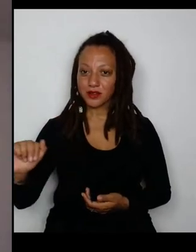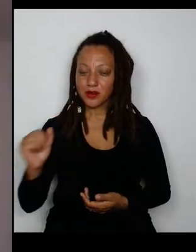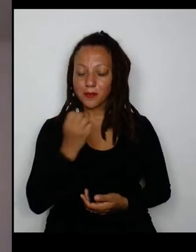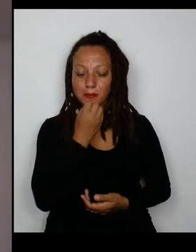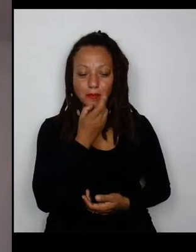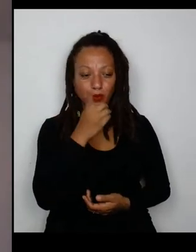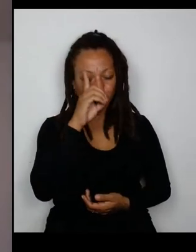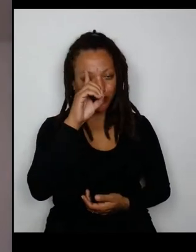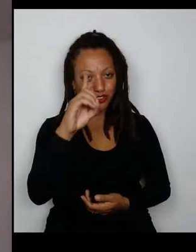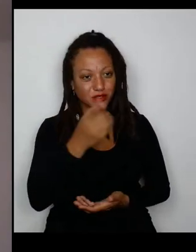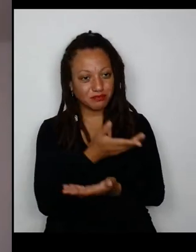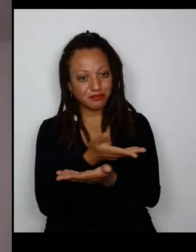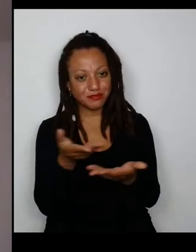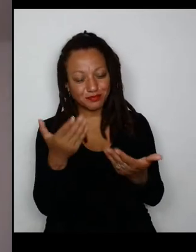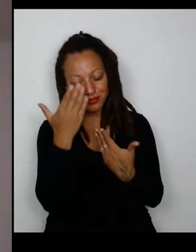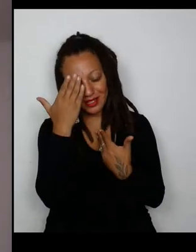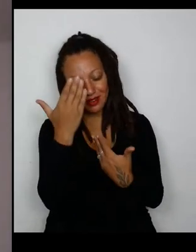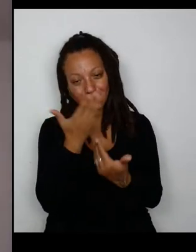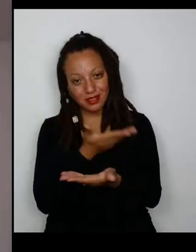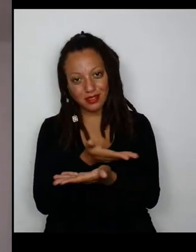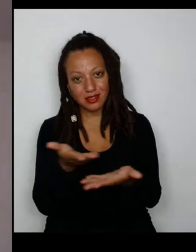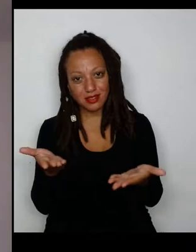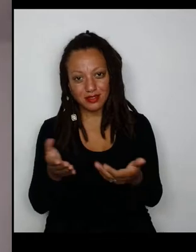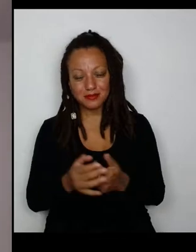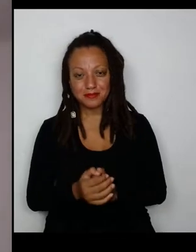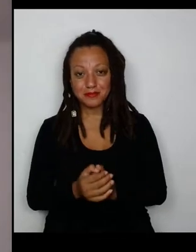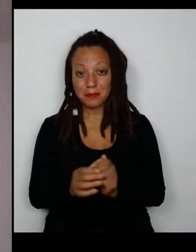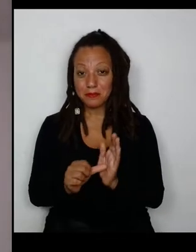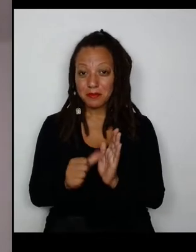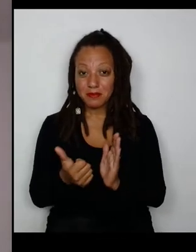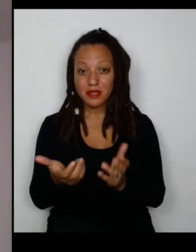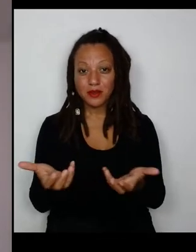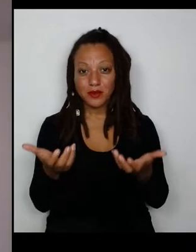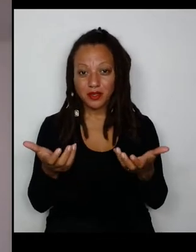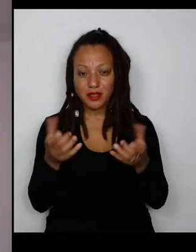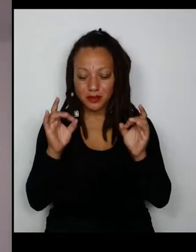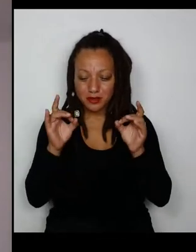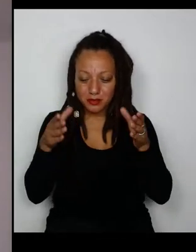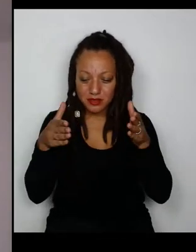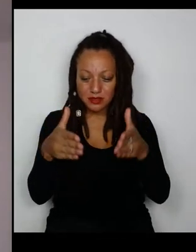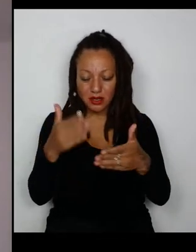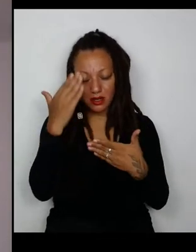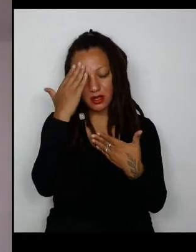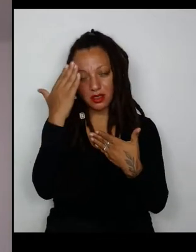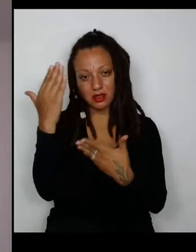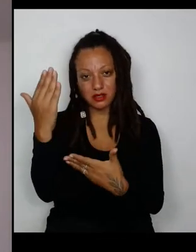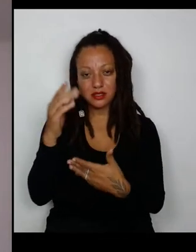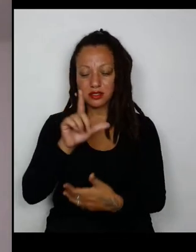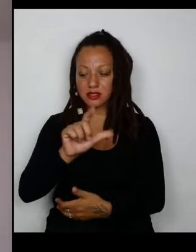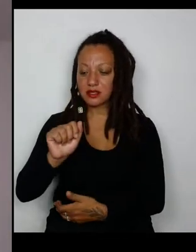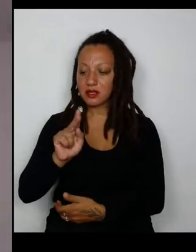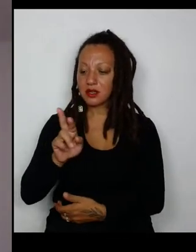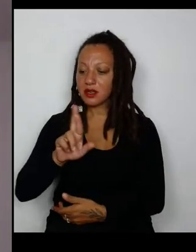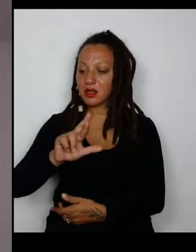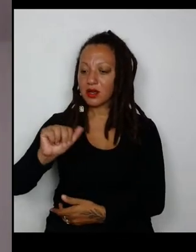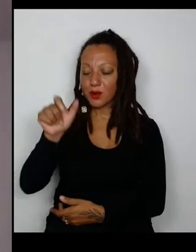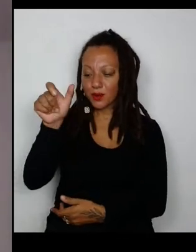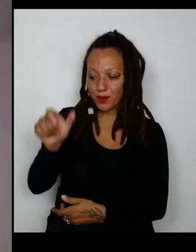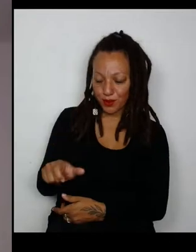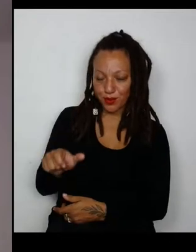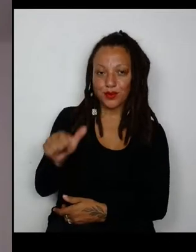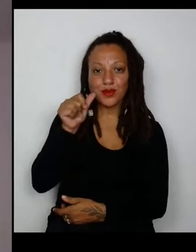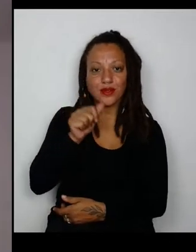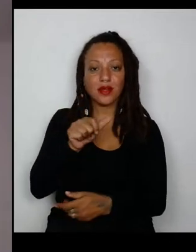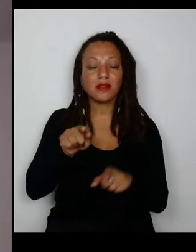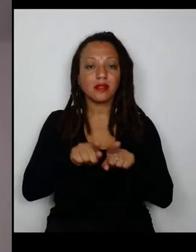thank you thank you very much uh thank you very much for your presence here today and before i start i